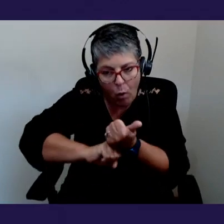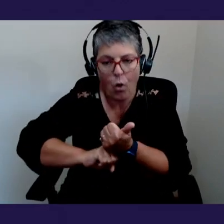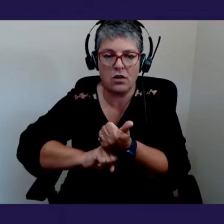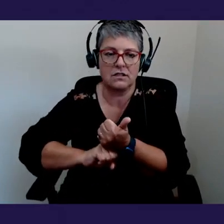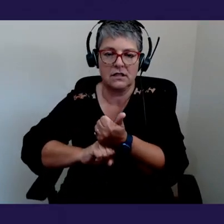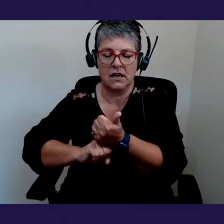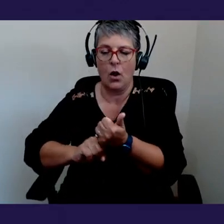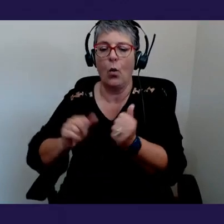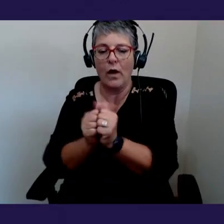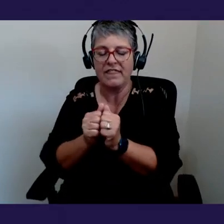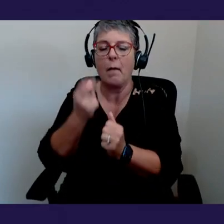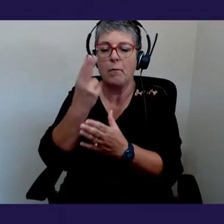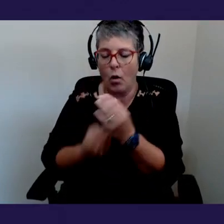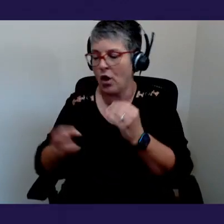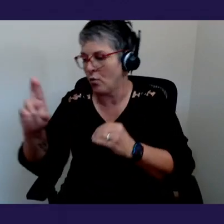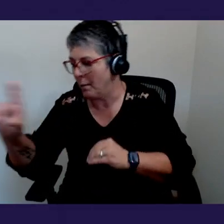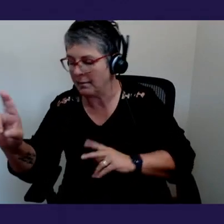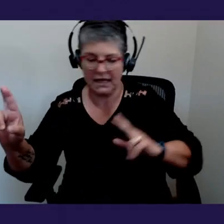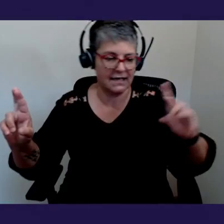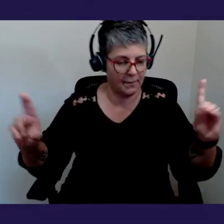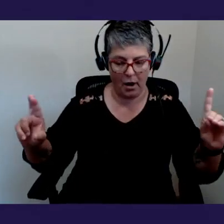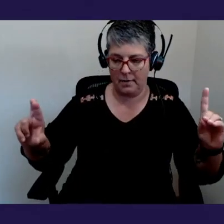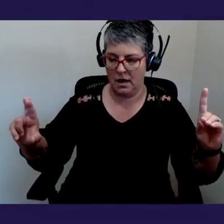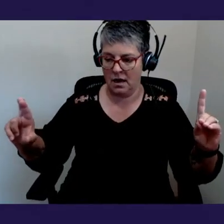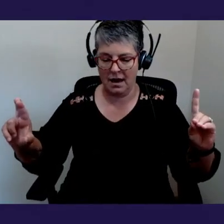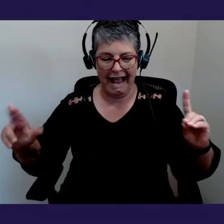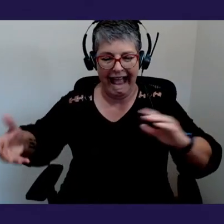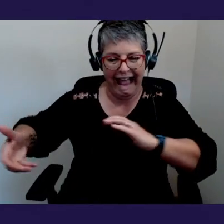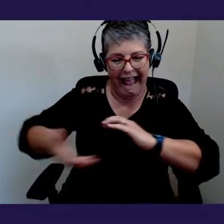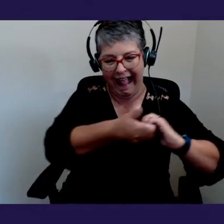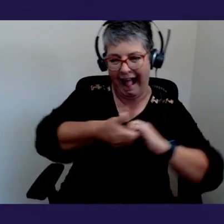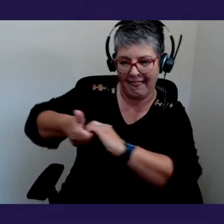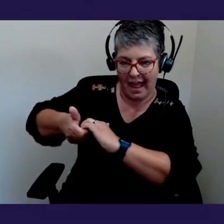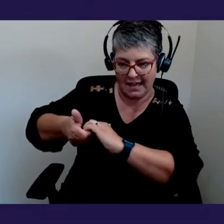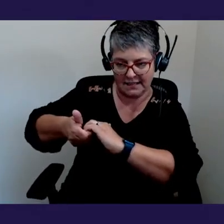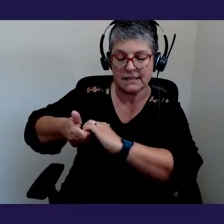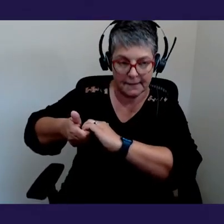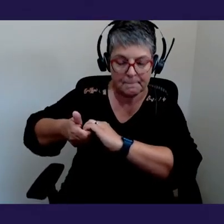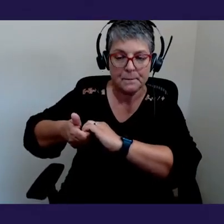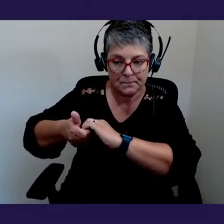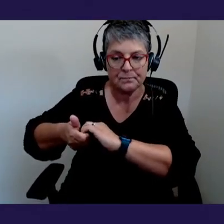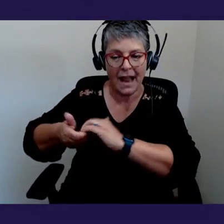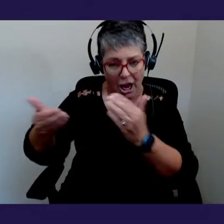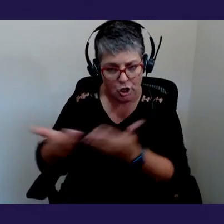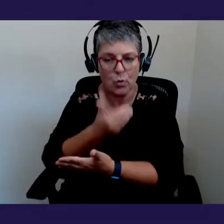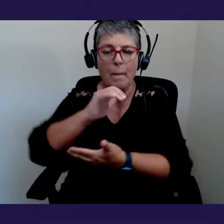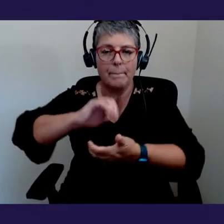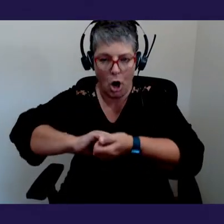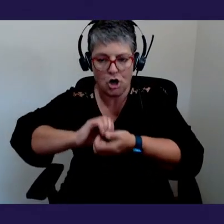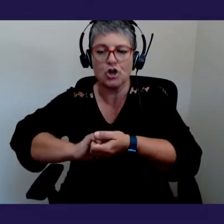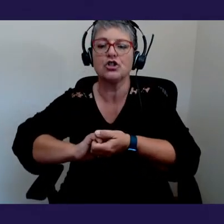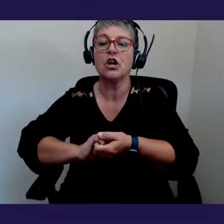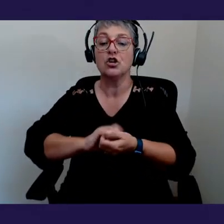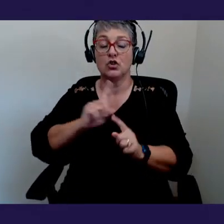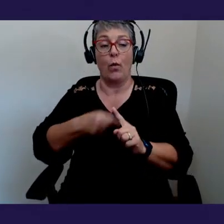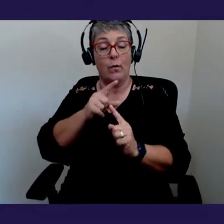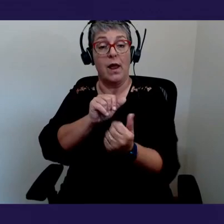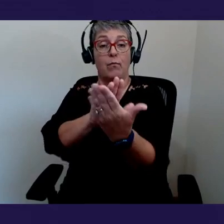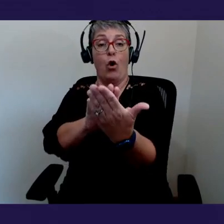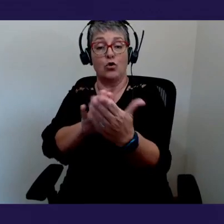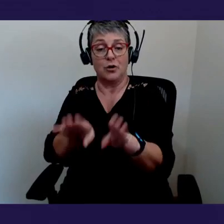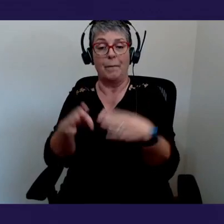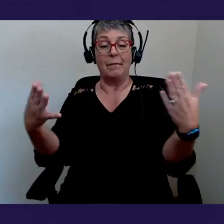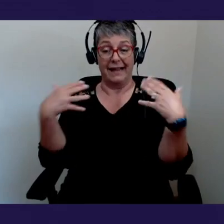make new stakeholders, new partners, new allies, so that when we approach public health in all these new ways that we're all